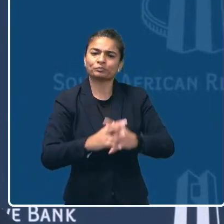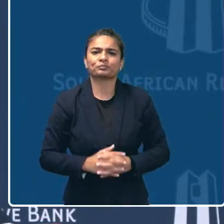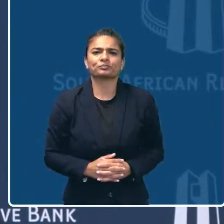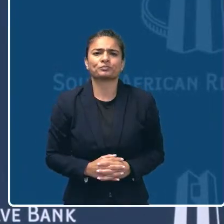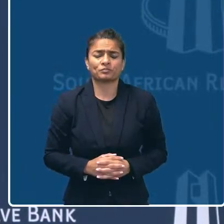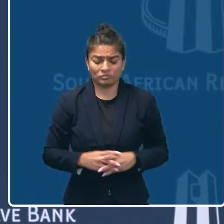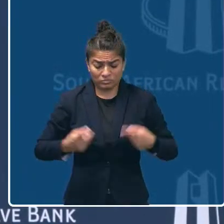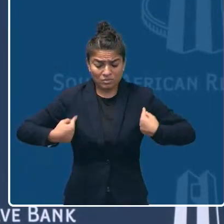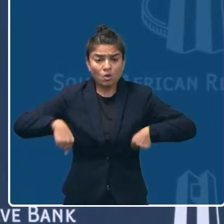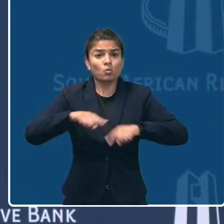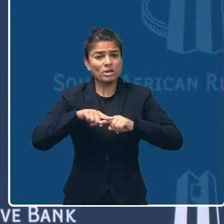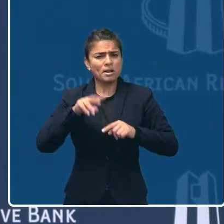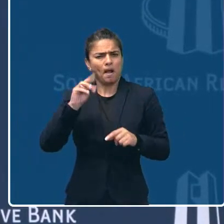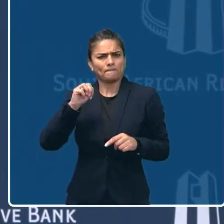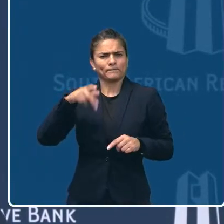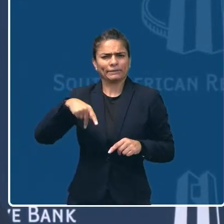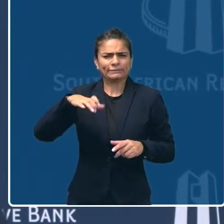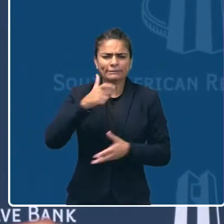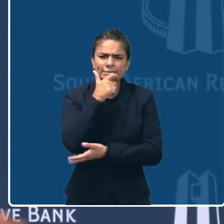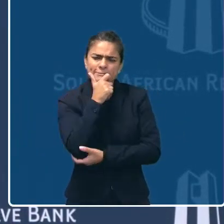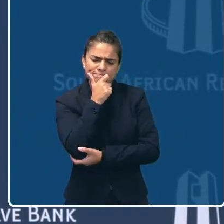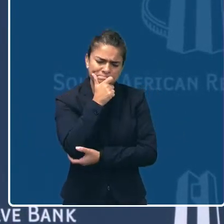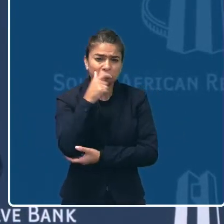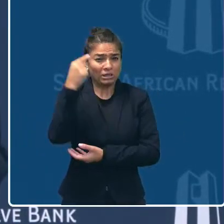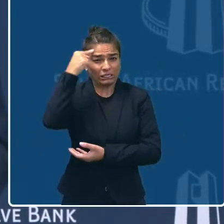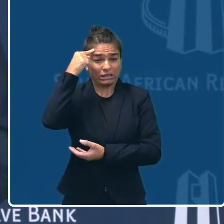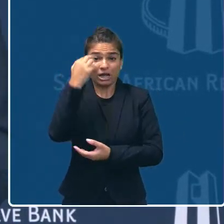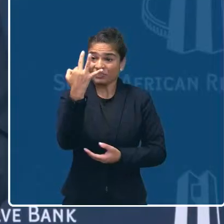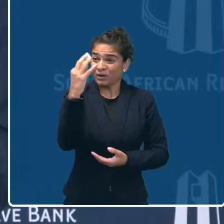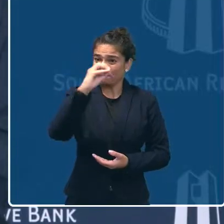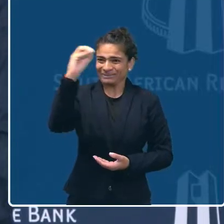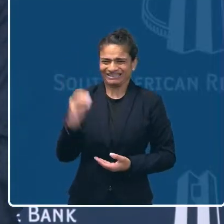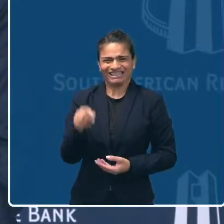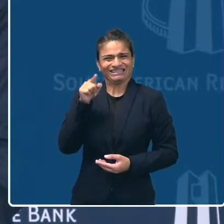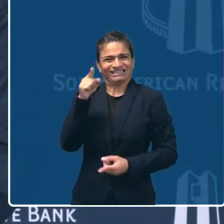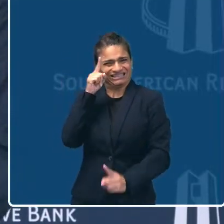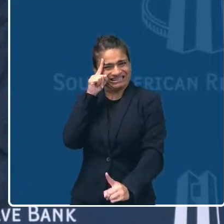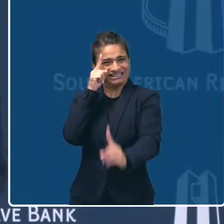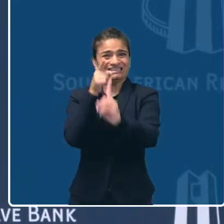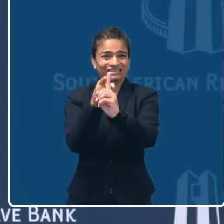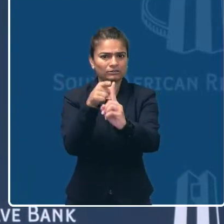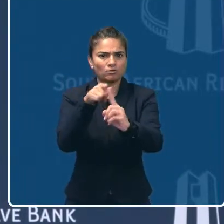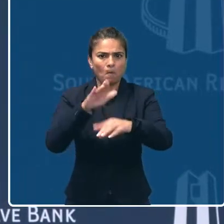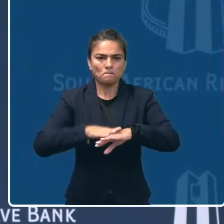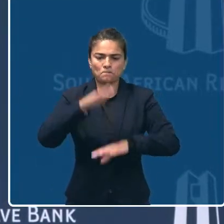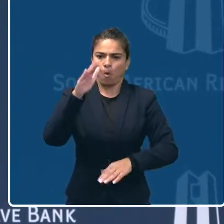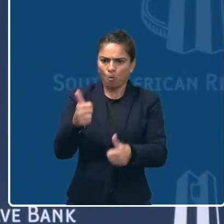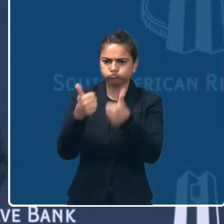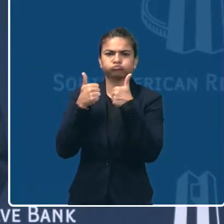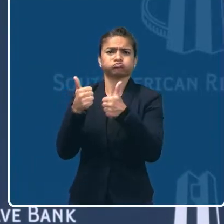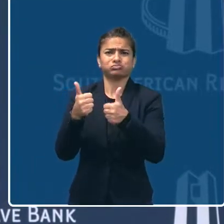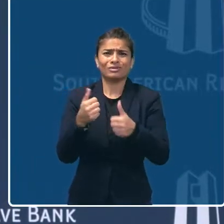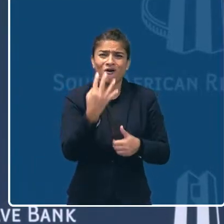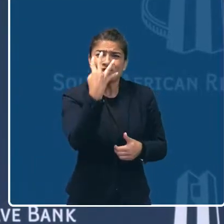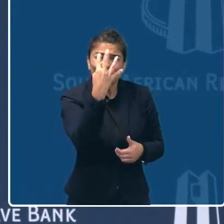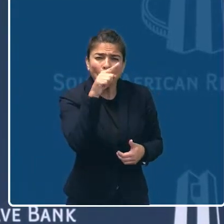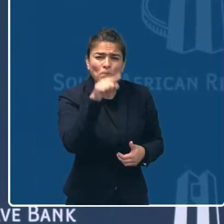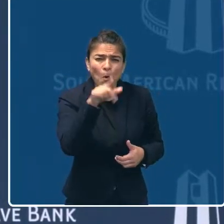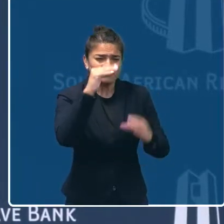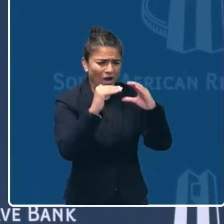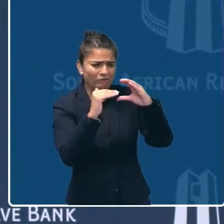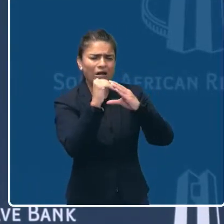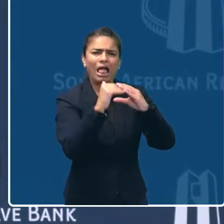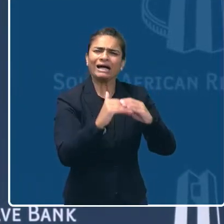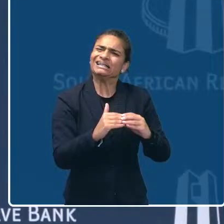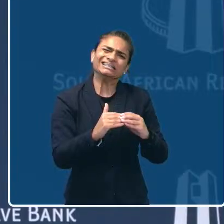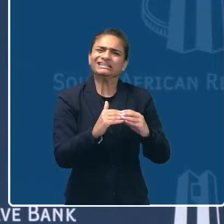the 3% scenario is more attractive than the 4.5% baseline, and we would like to see inflation expectations